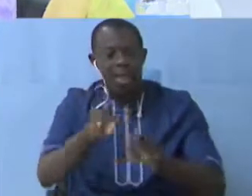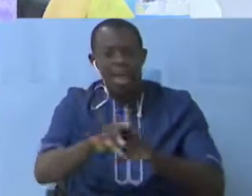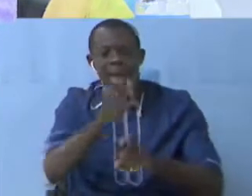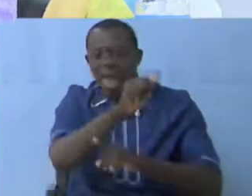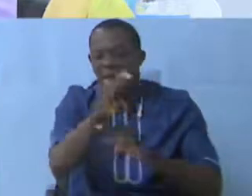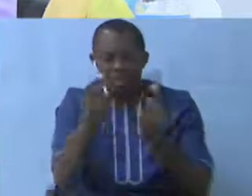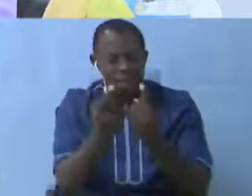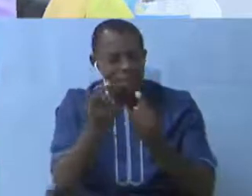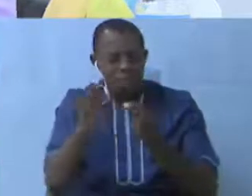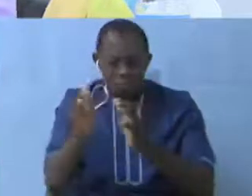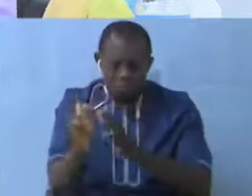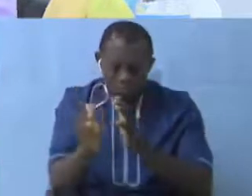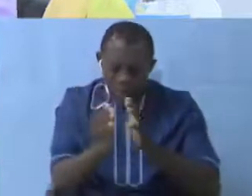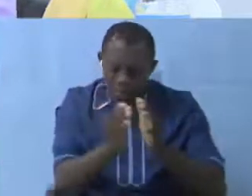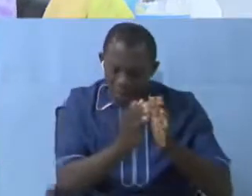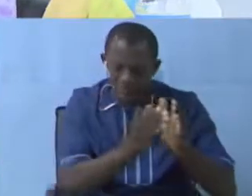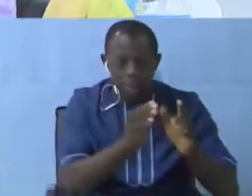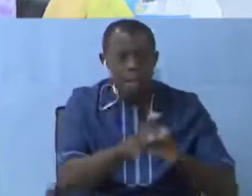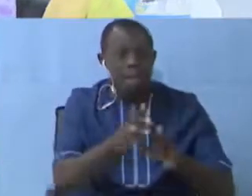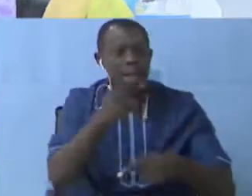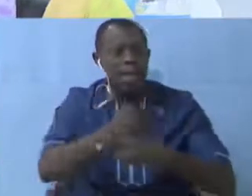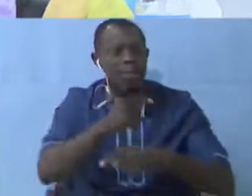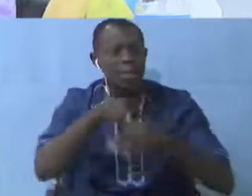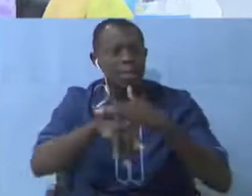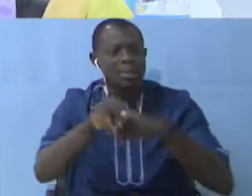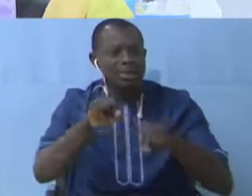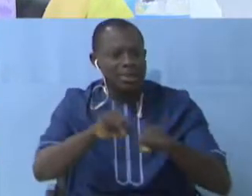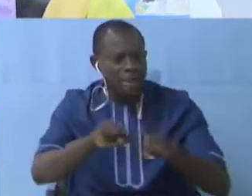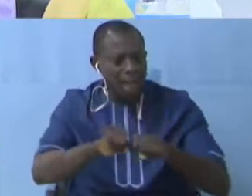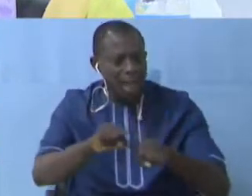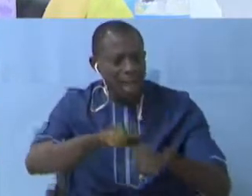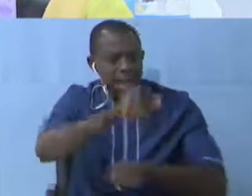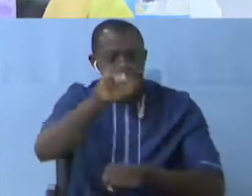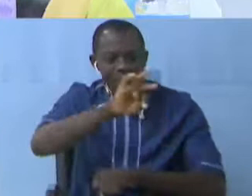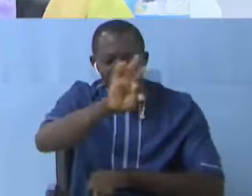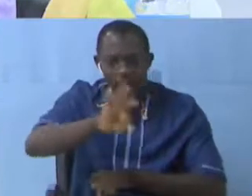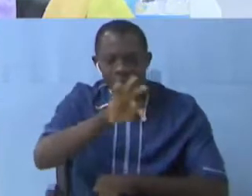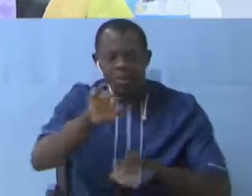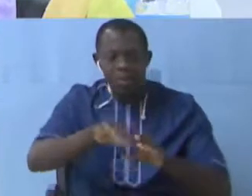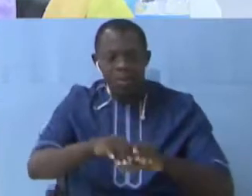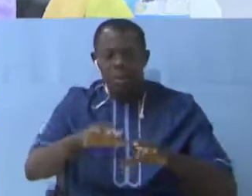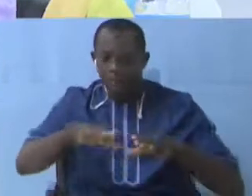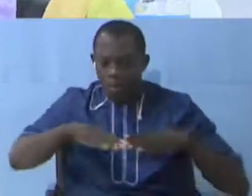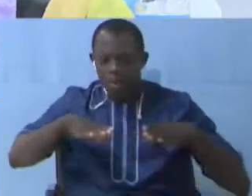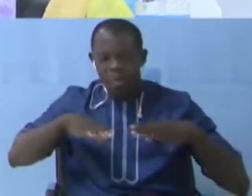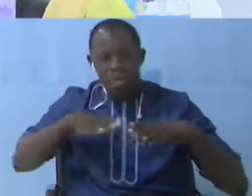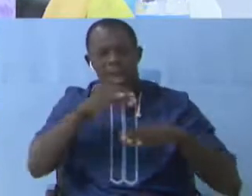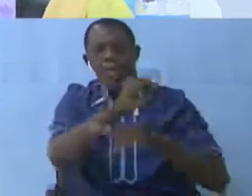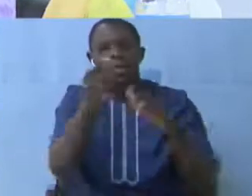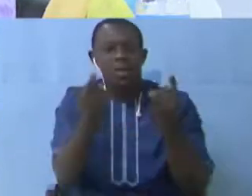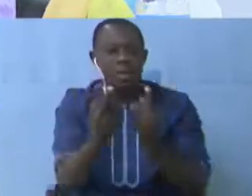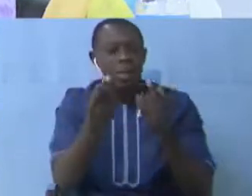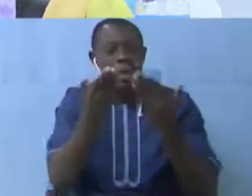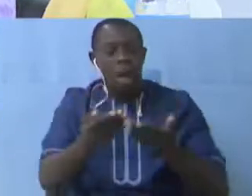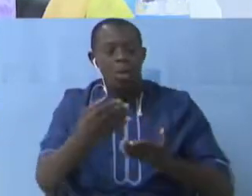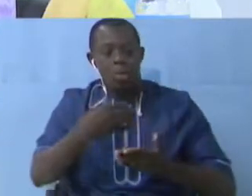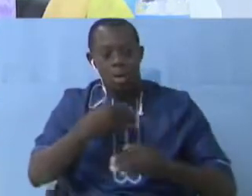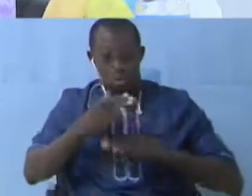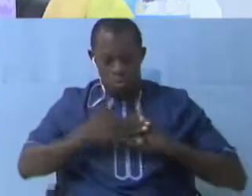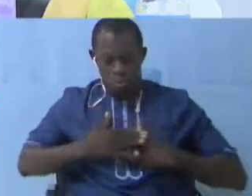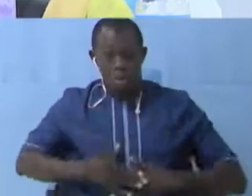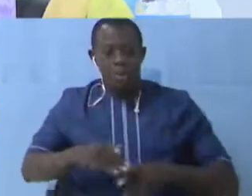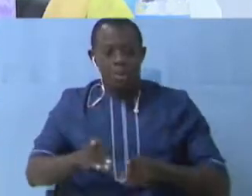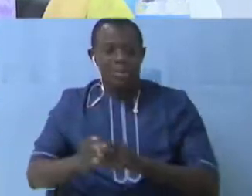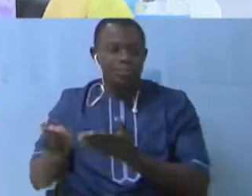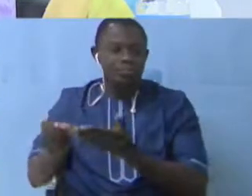in Senegal and his family. Gambien ci nekk bi Sénégal yëpp dal di toppatoo mbir yooyu ak njabootam. For the body to be